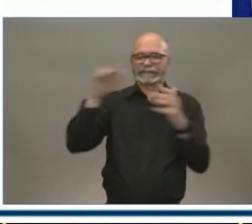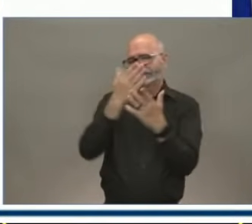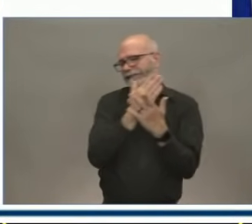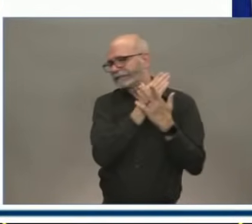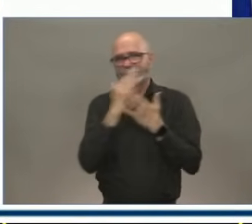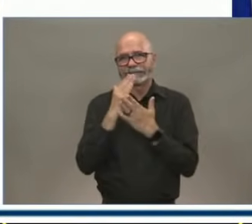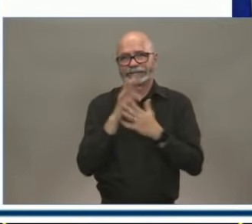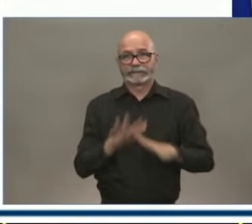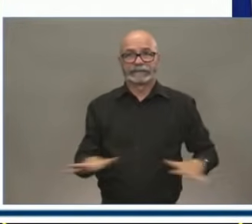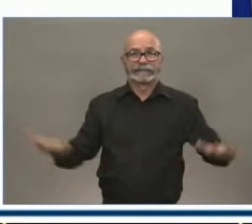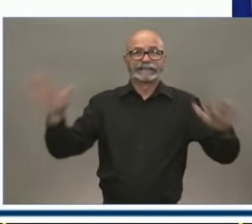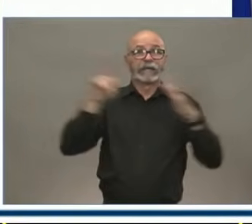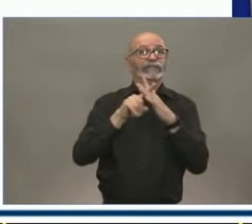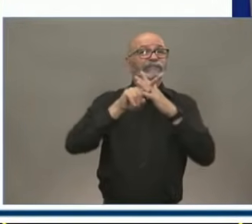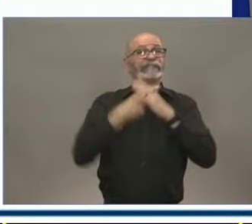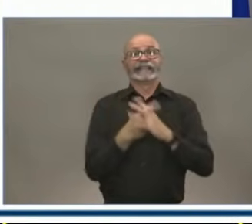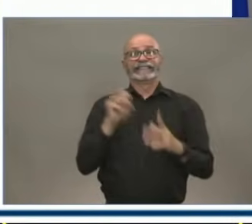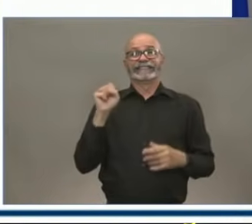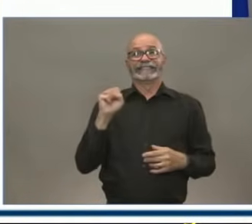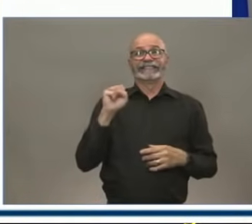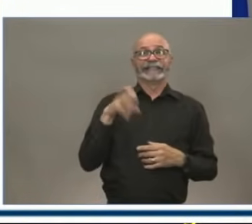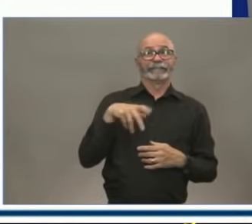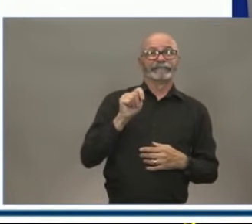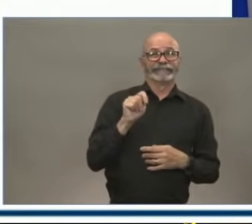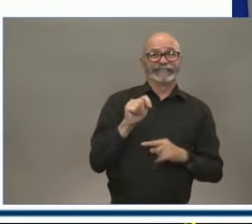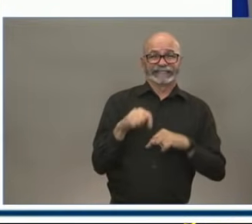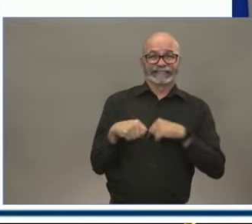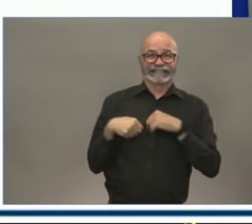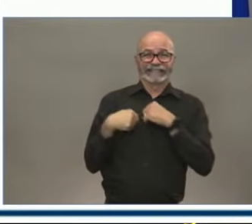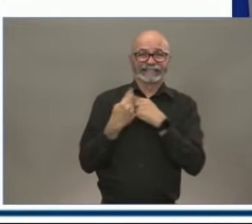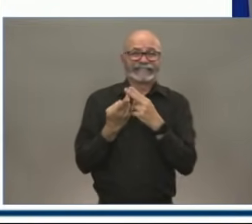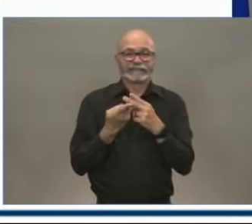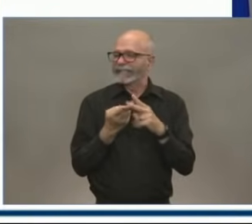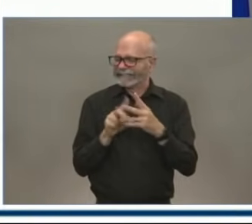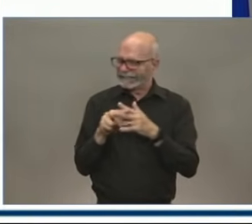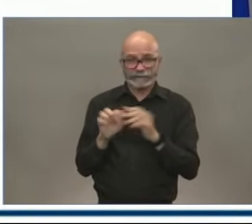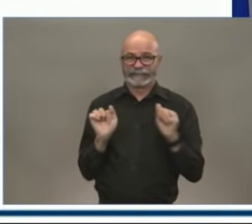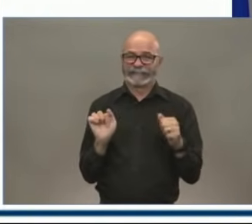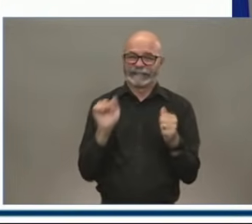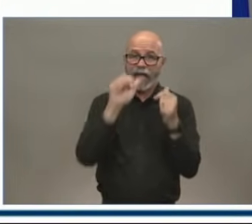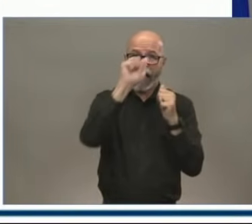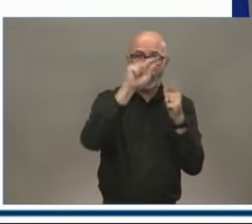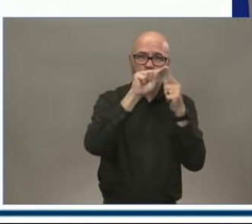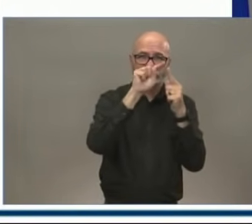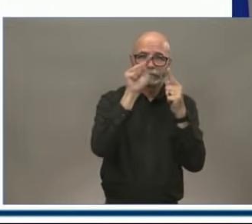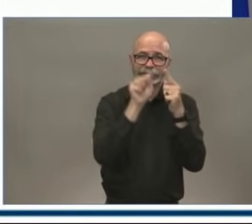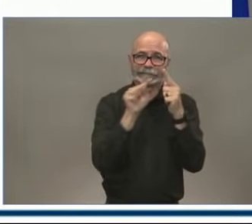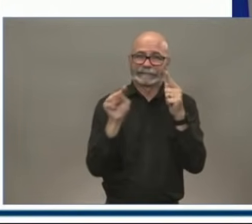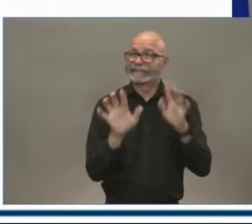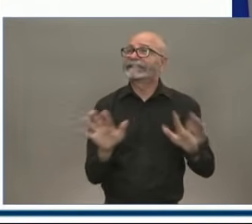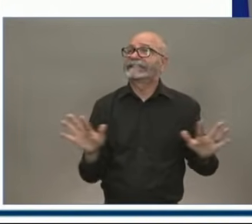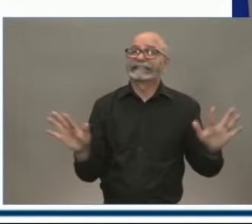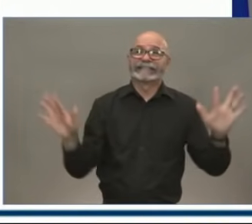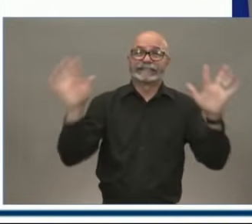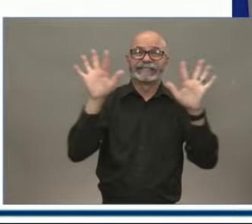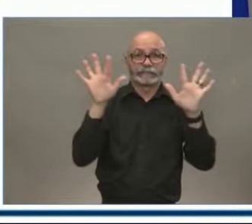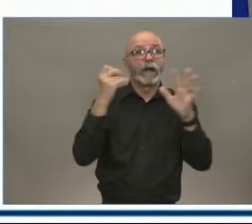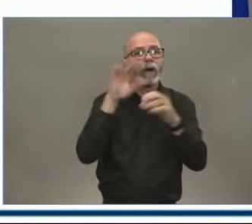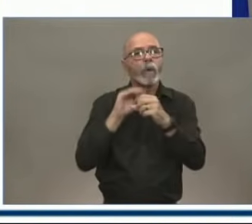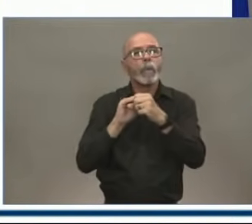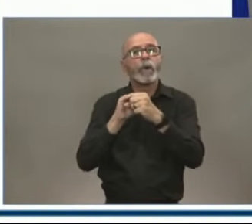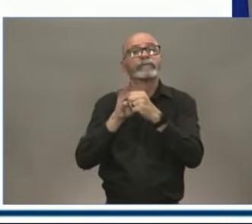September, we continue to increase the cleaning in every school across our province. But once we have a situation where the virus is in, we close it